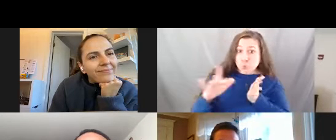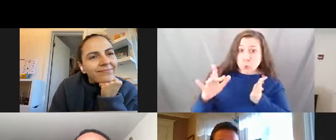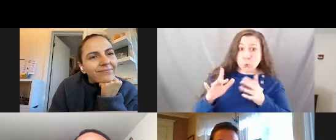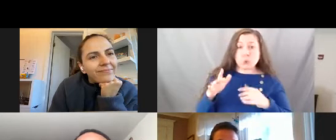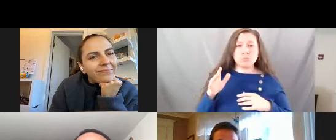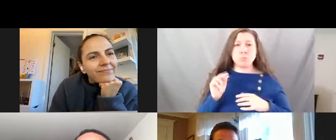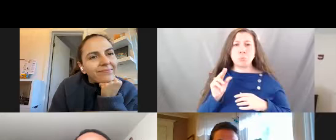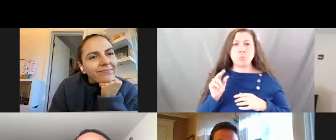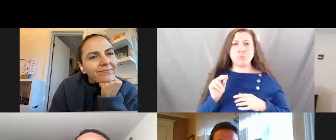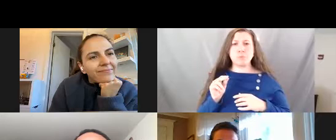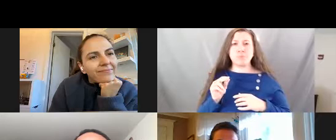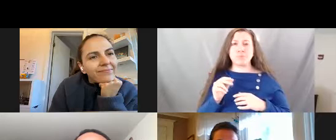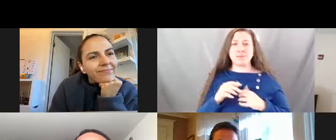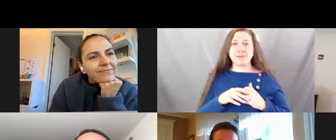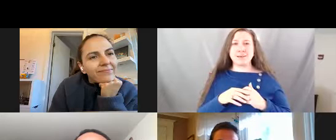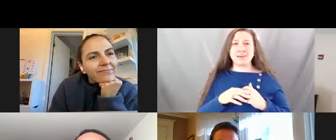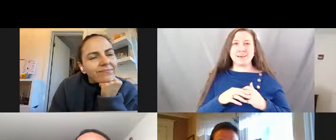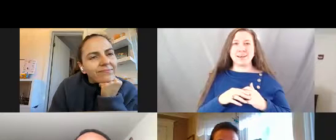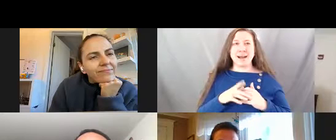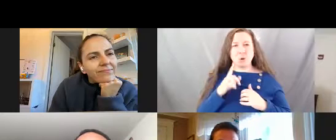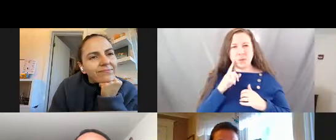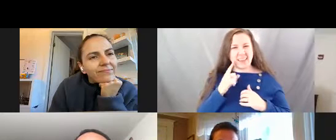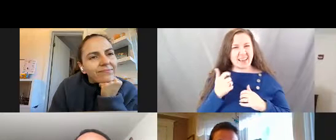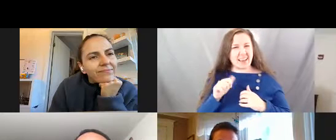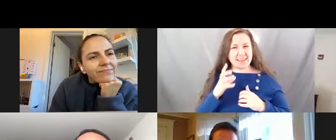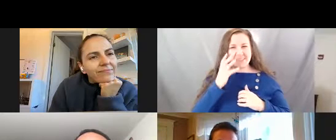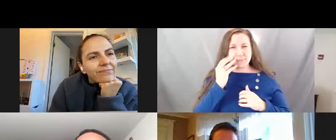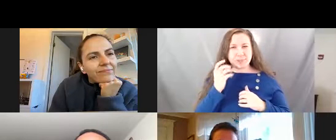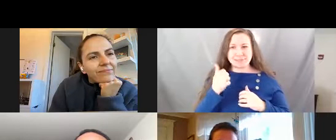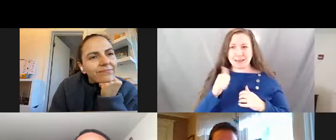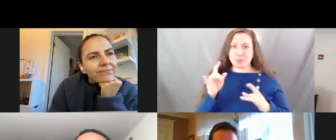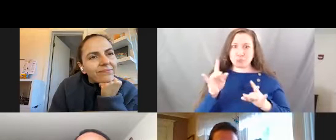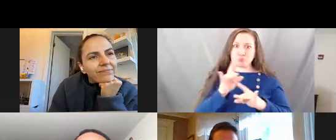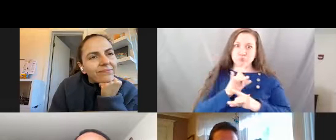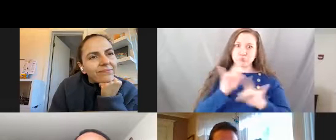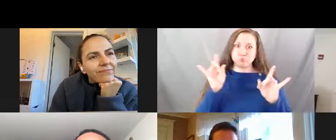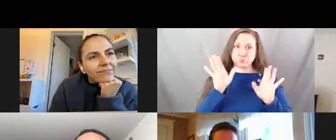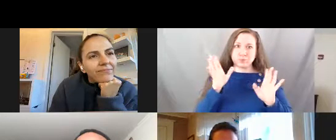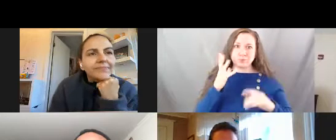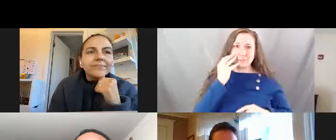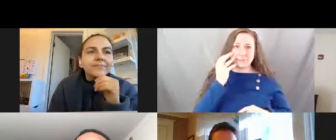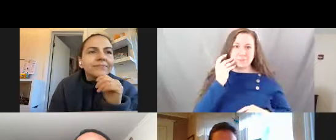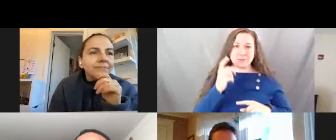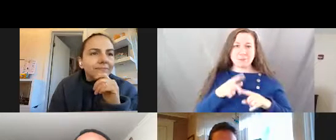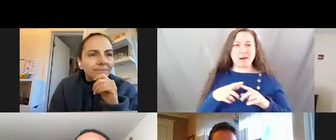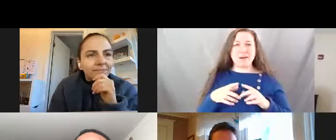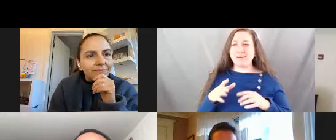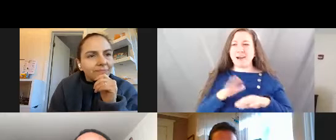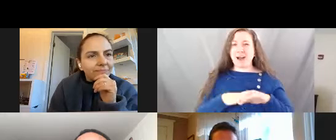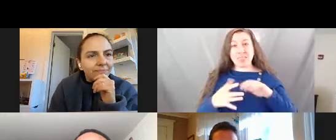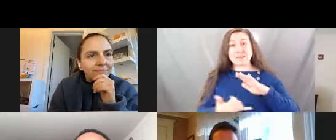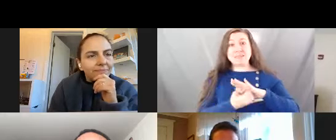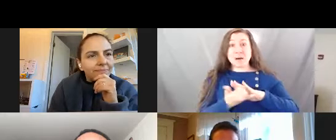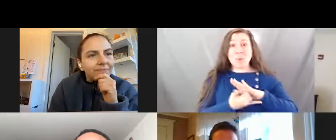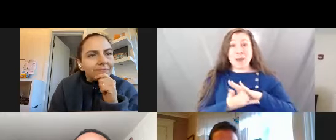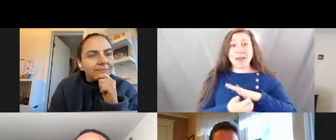I've unfortunately not, I don't think I've faced any horrible experiences, but it's just, things on the subway. There's normal things on the